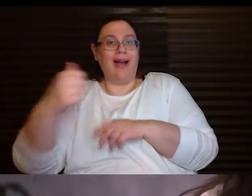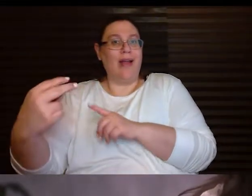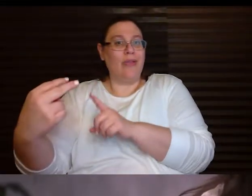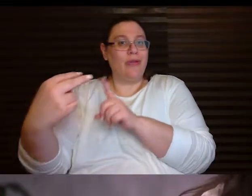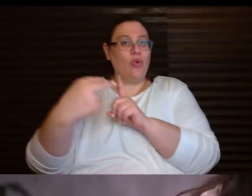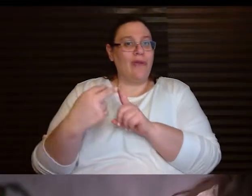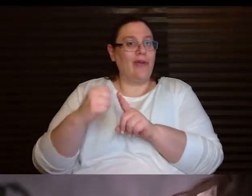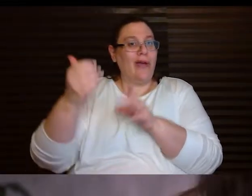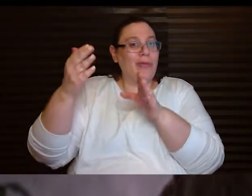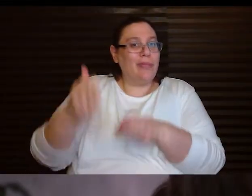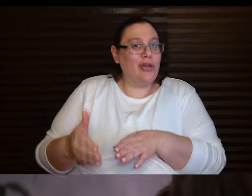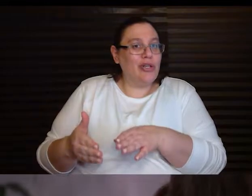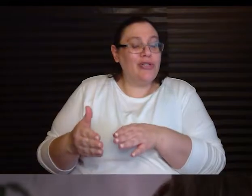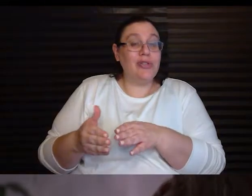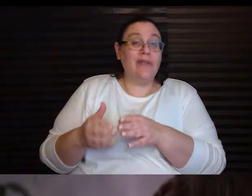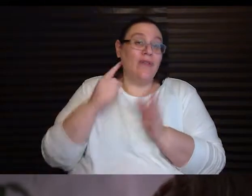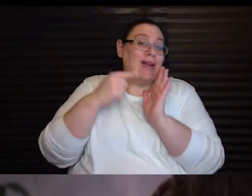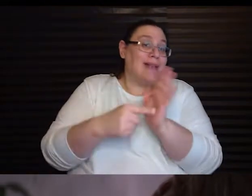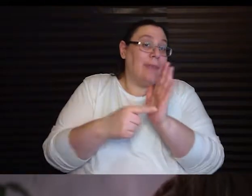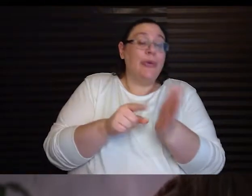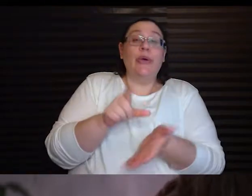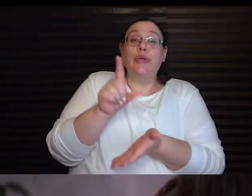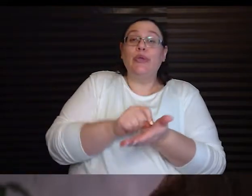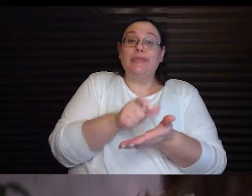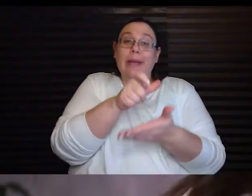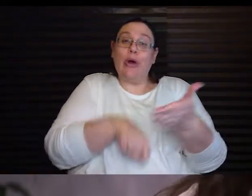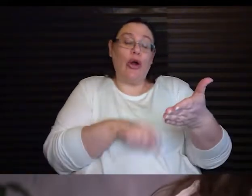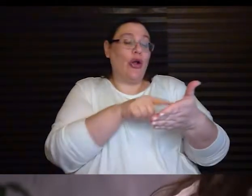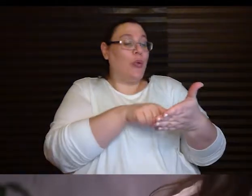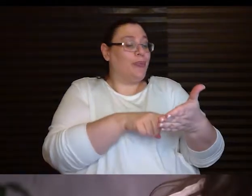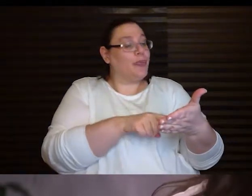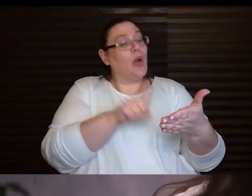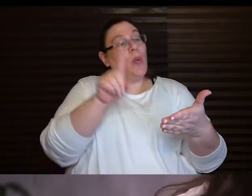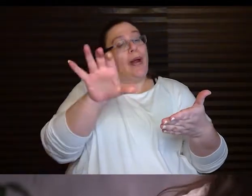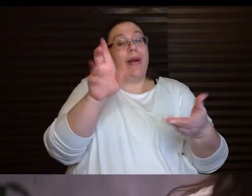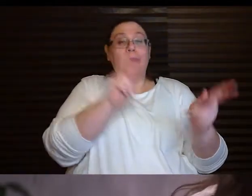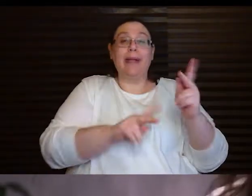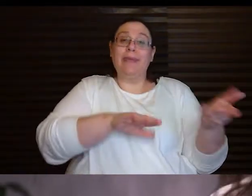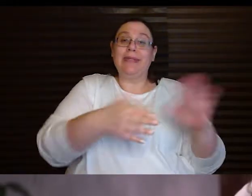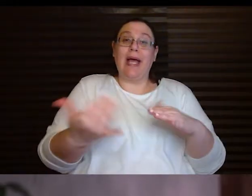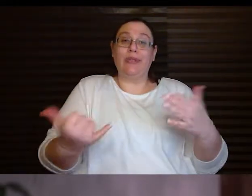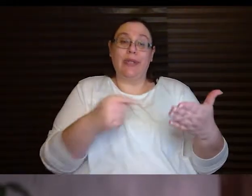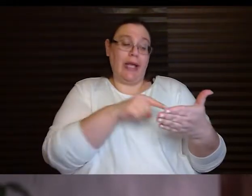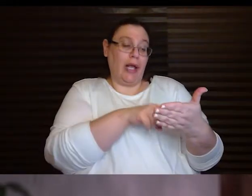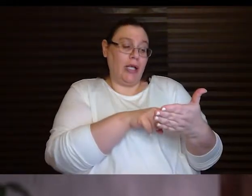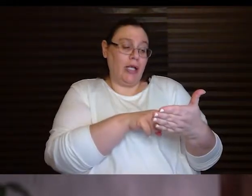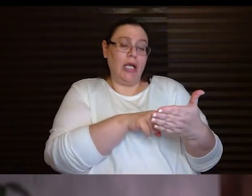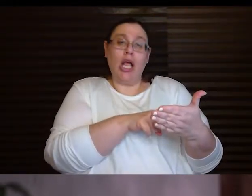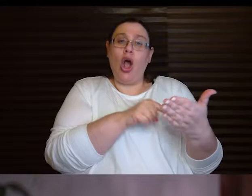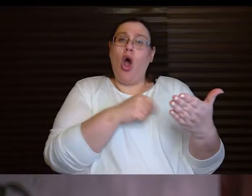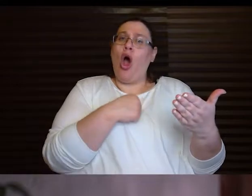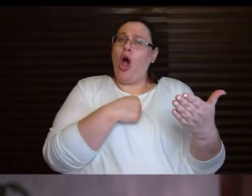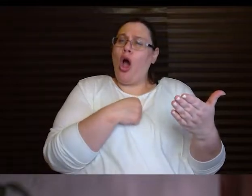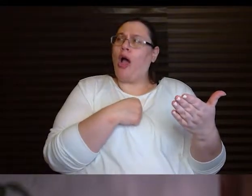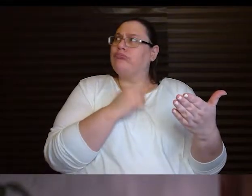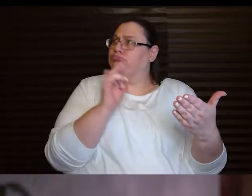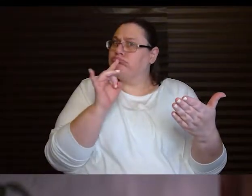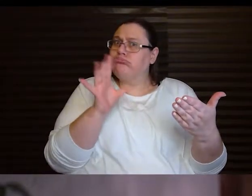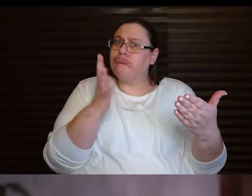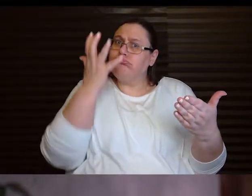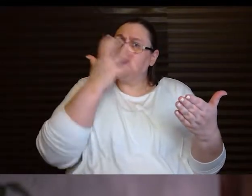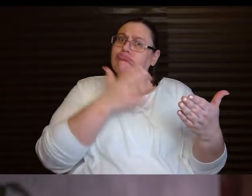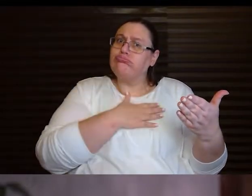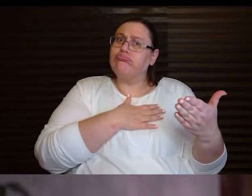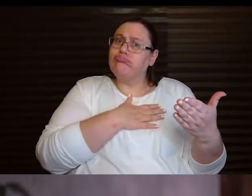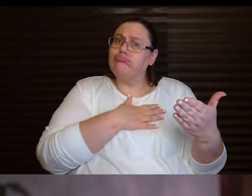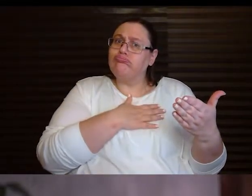of view. A newspaper could tell you, for example, that 100 people died today, and you could think to yourself, oh, how